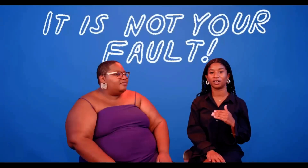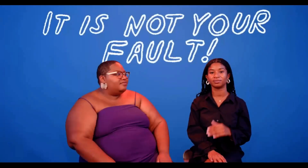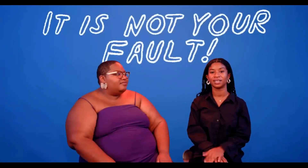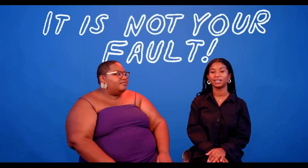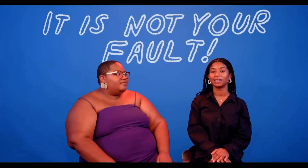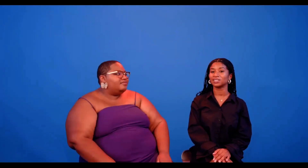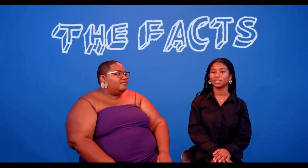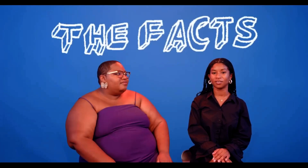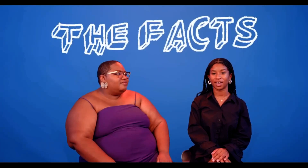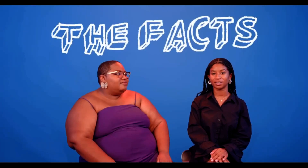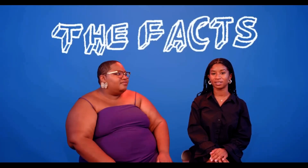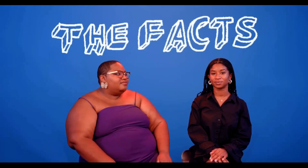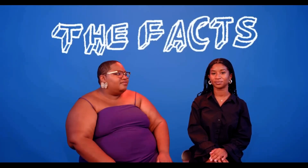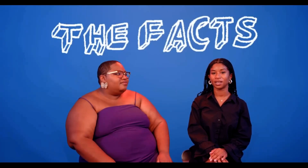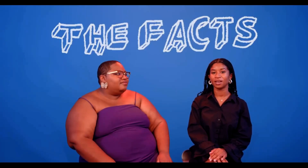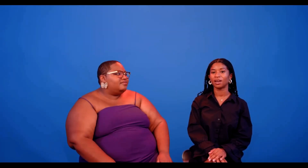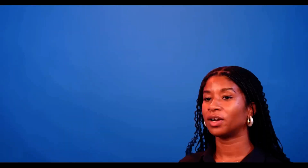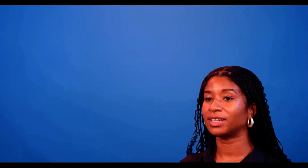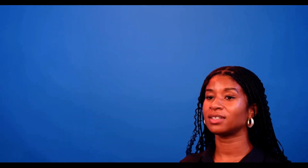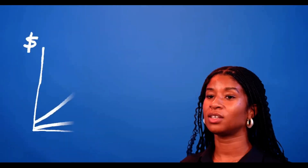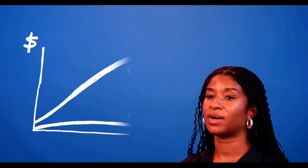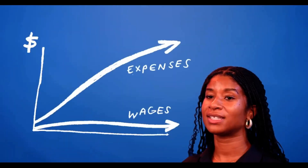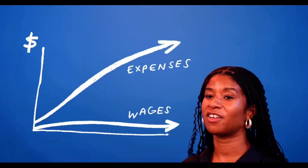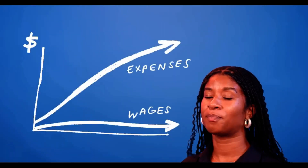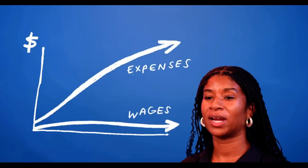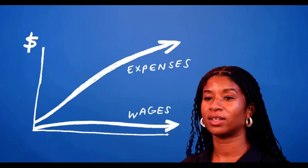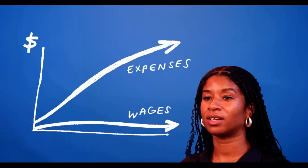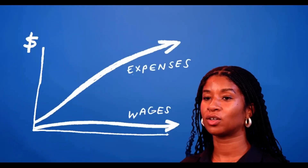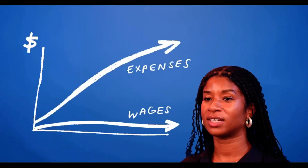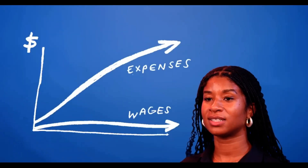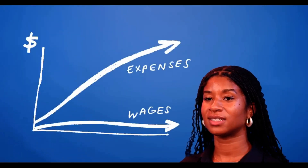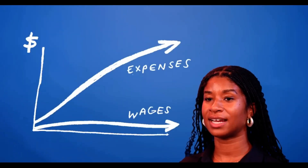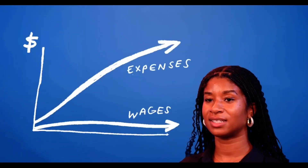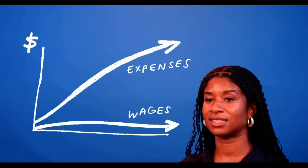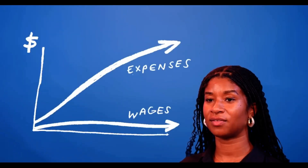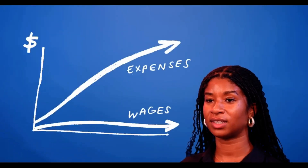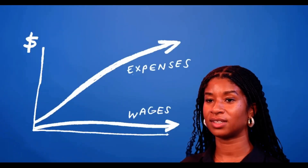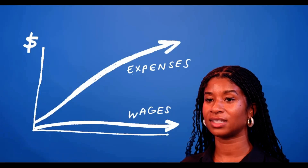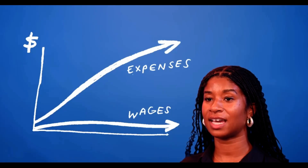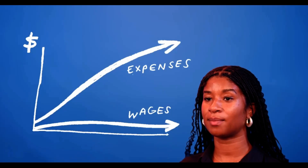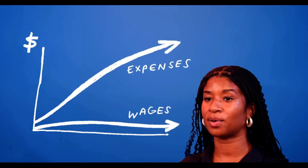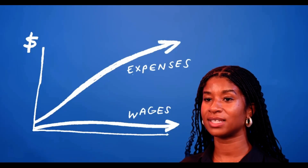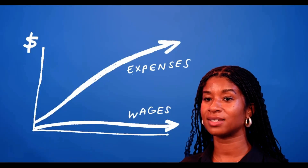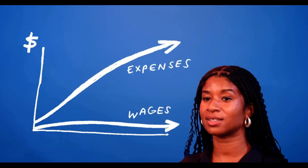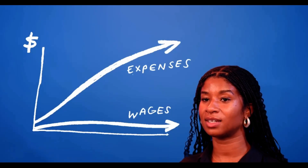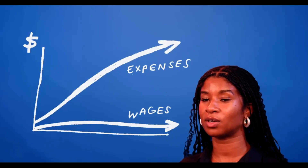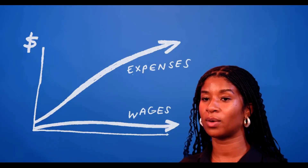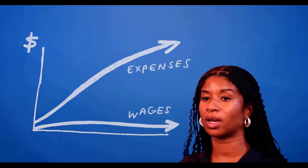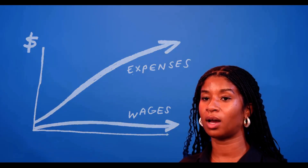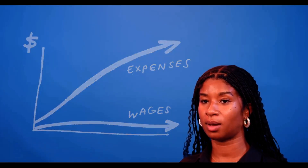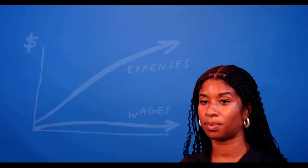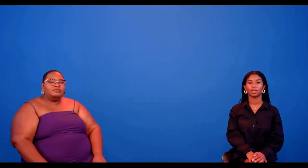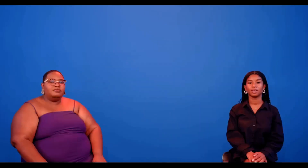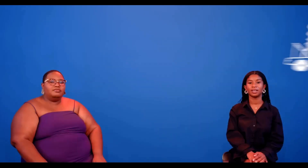your fault. Let's look at the facts. Earnings in the U.S. have barely increased since the 1970s, yet prices keep